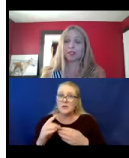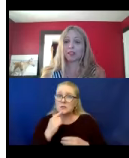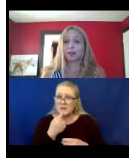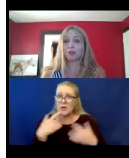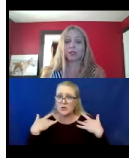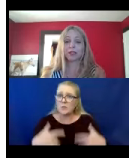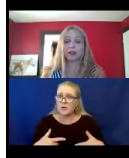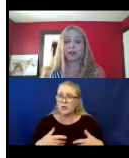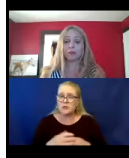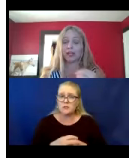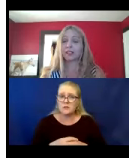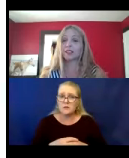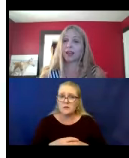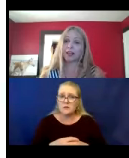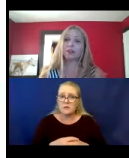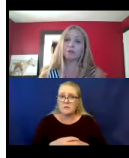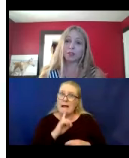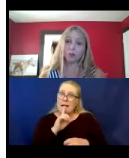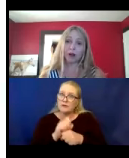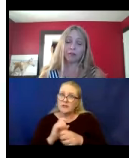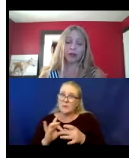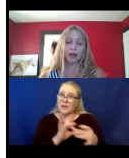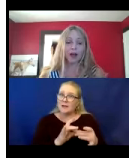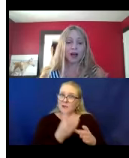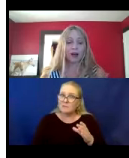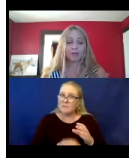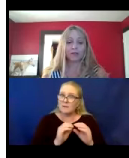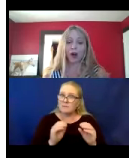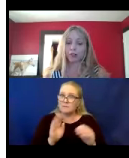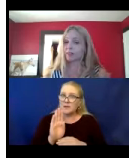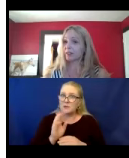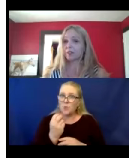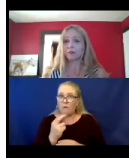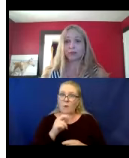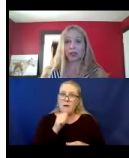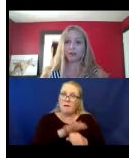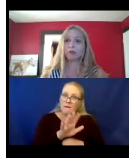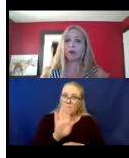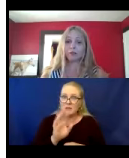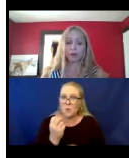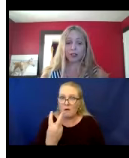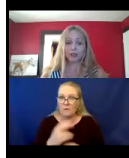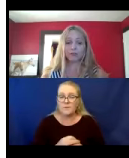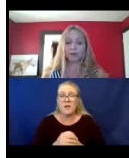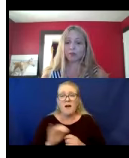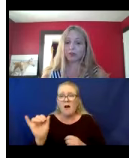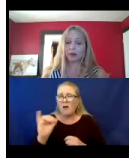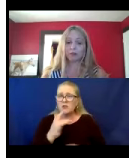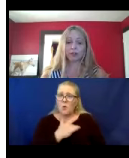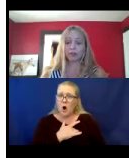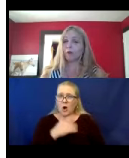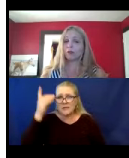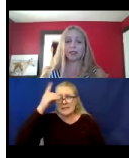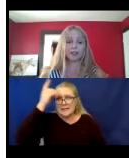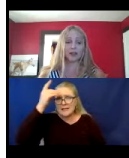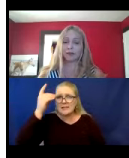symptoms, and it's actually related to that lack of B12. Heart disease can also cause depression symptoms.